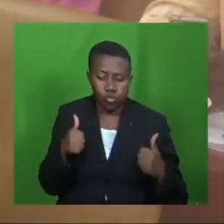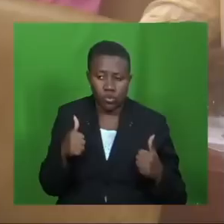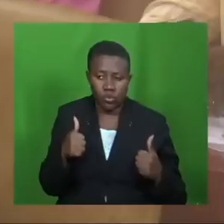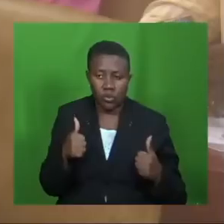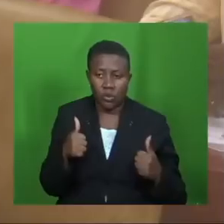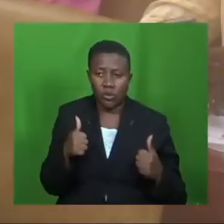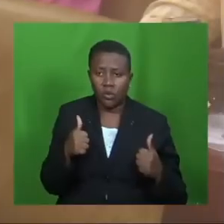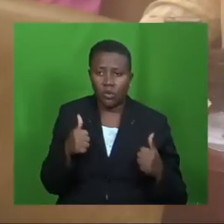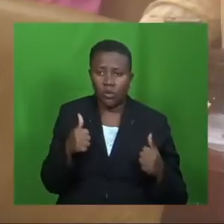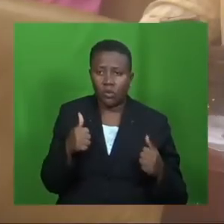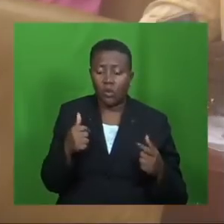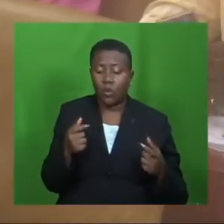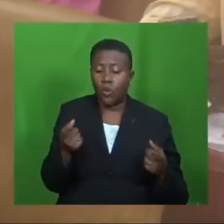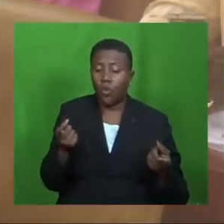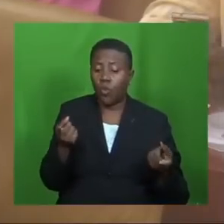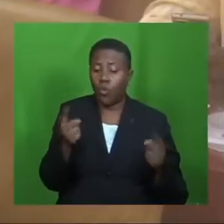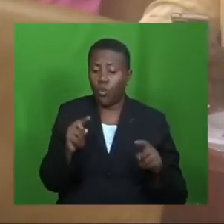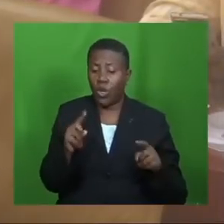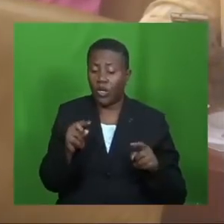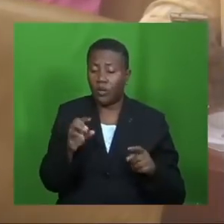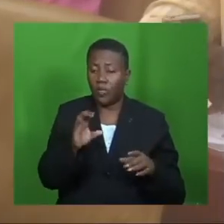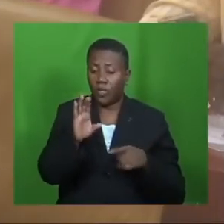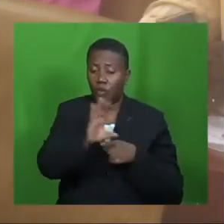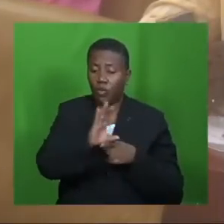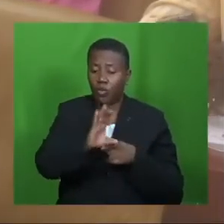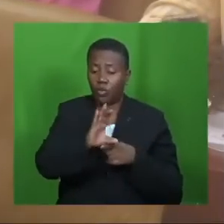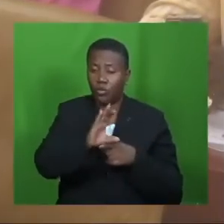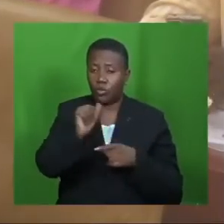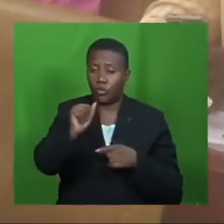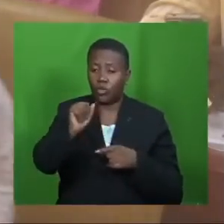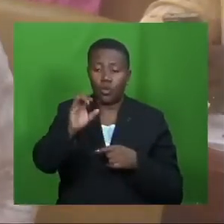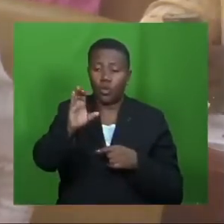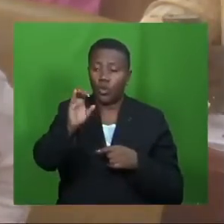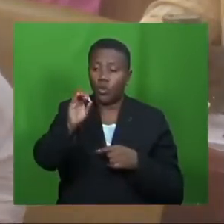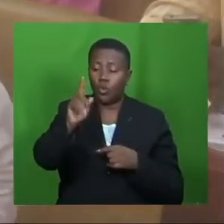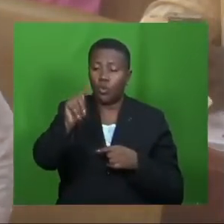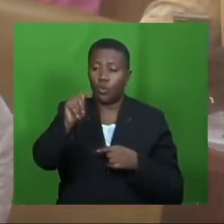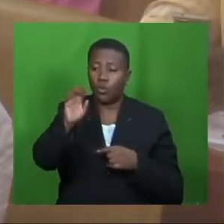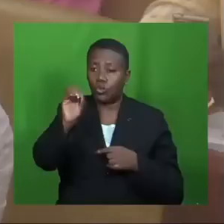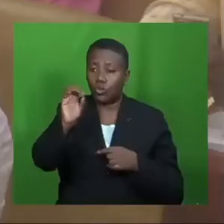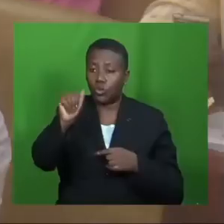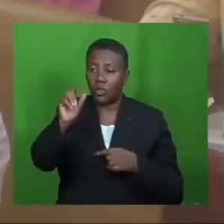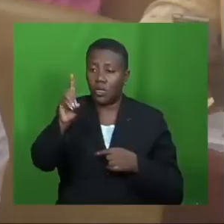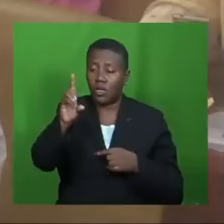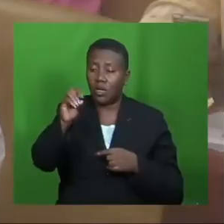Otuado took over the coaching of the Black Stars after the unfortunate